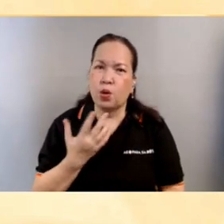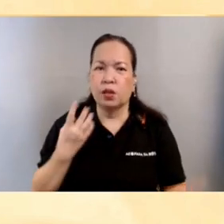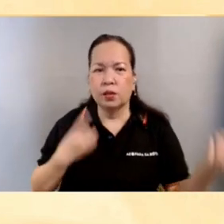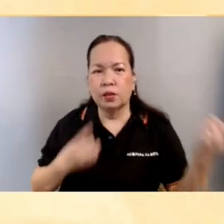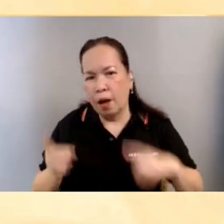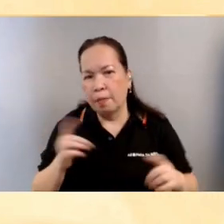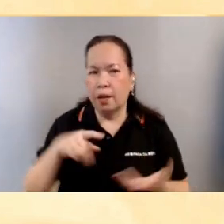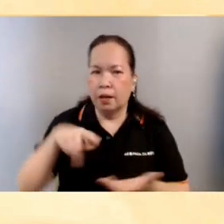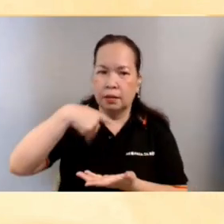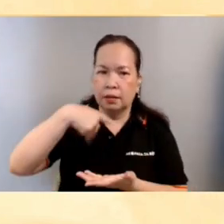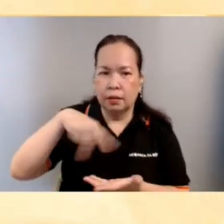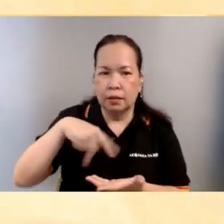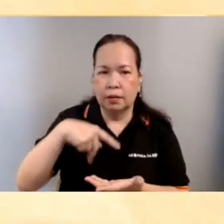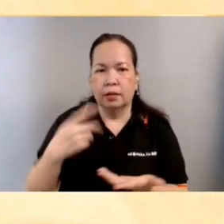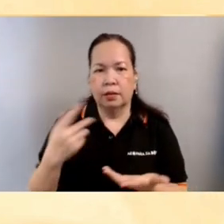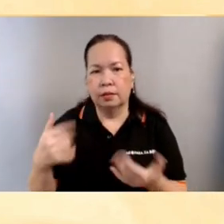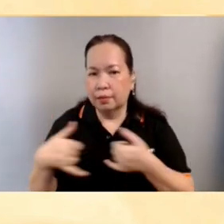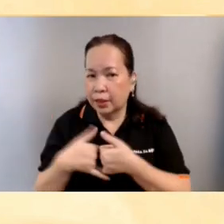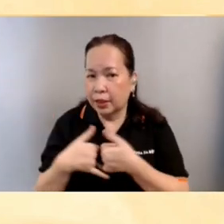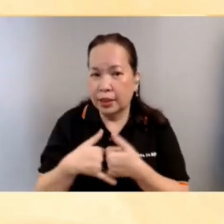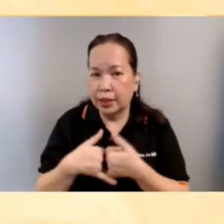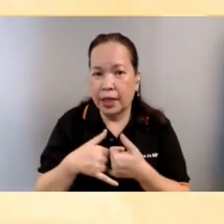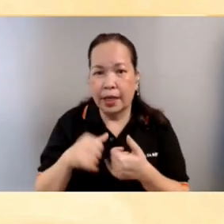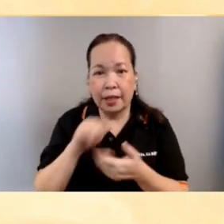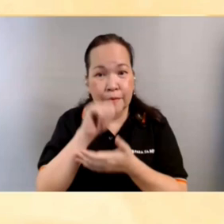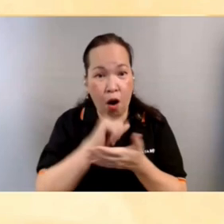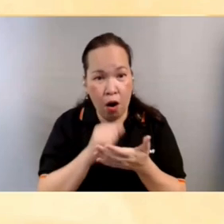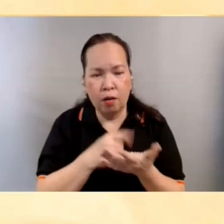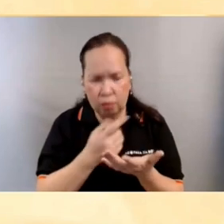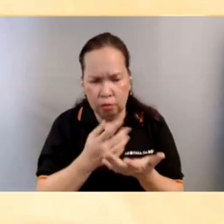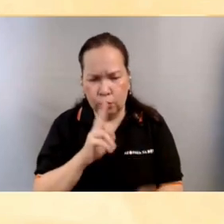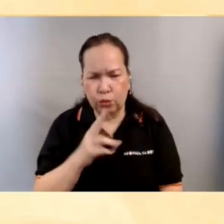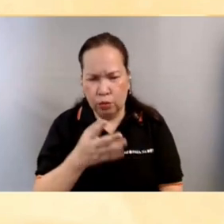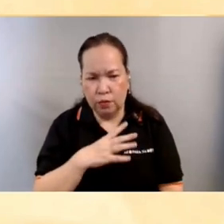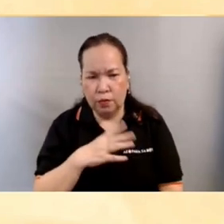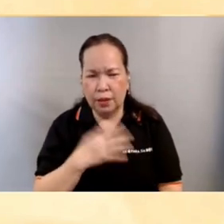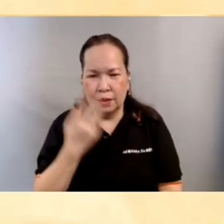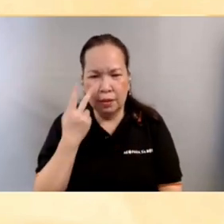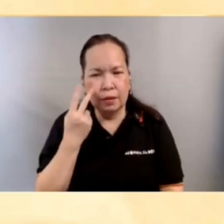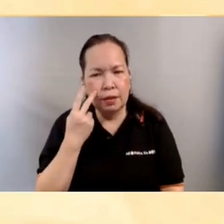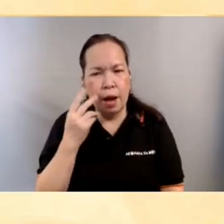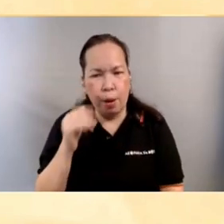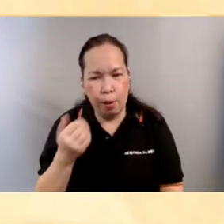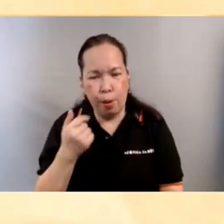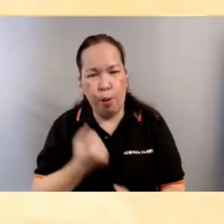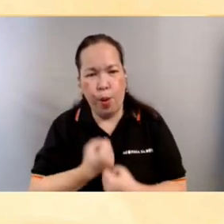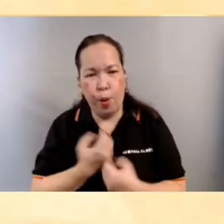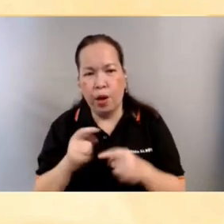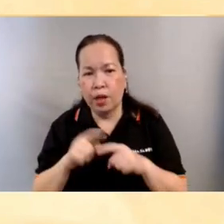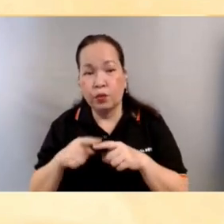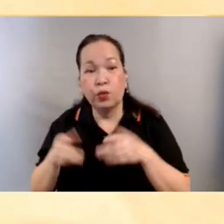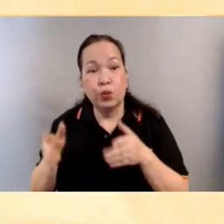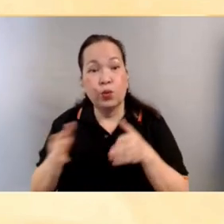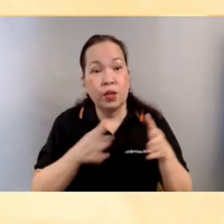dance, music, art, etc. So I think we should explore those recovery